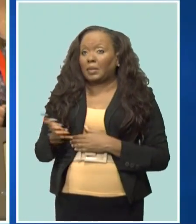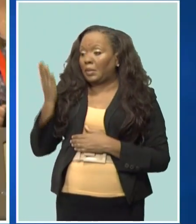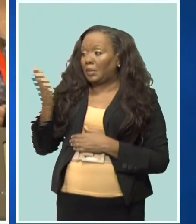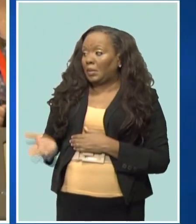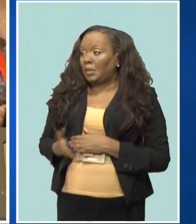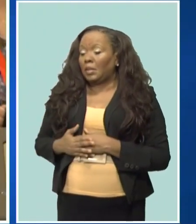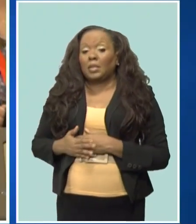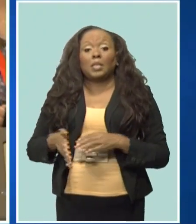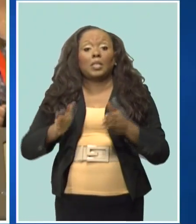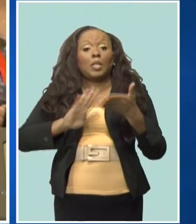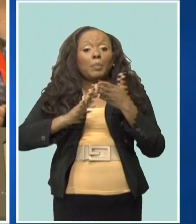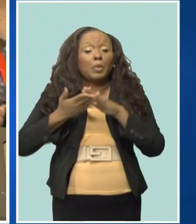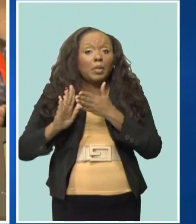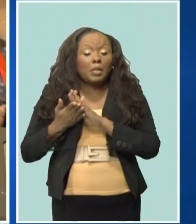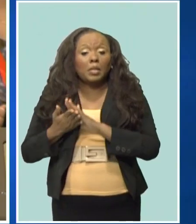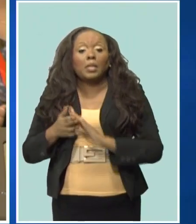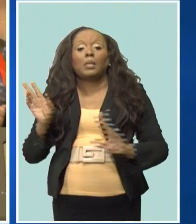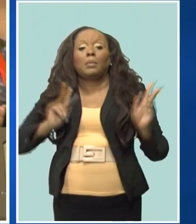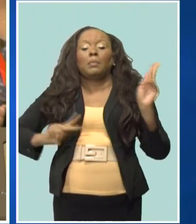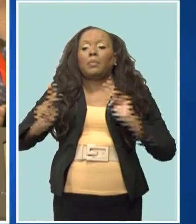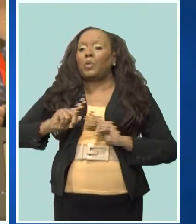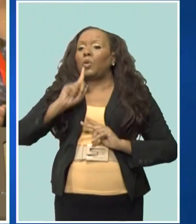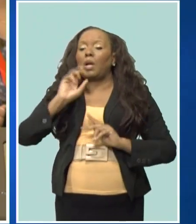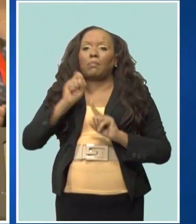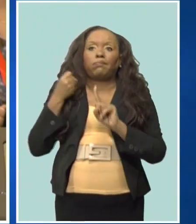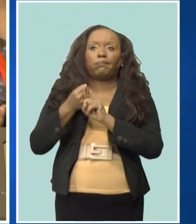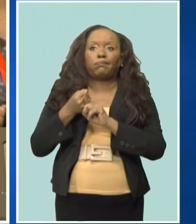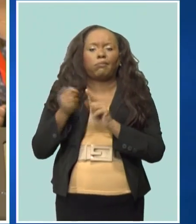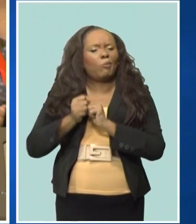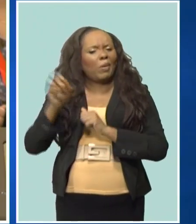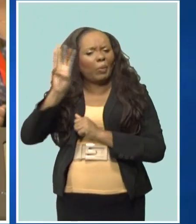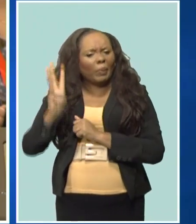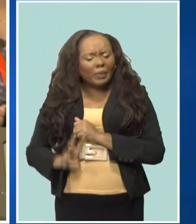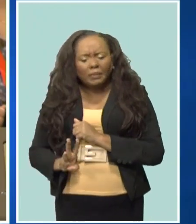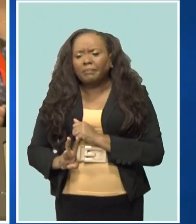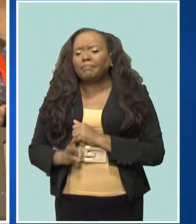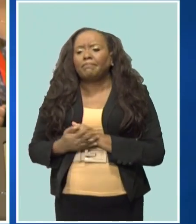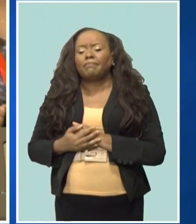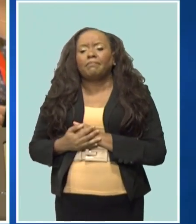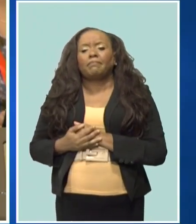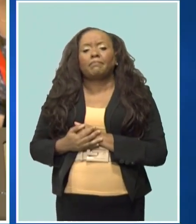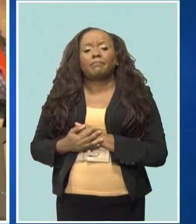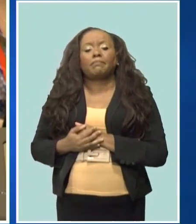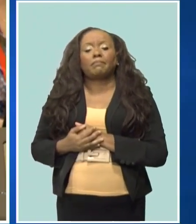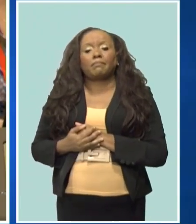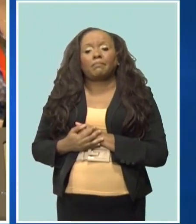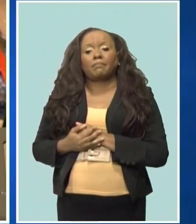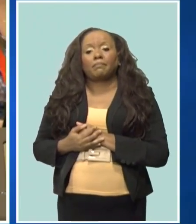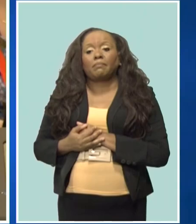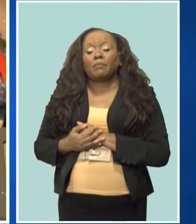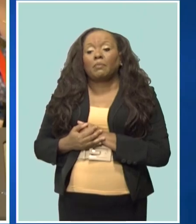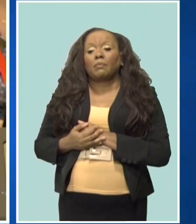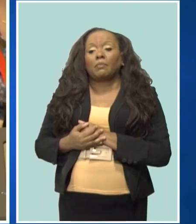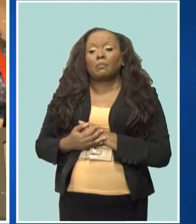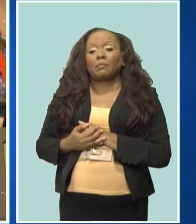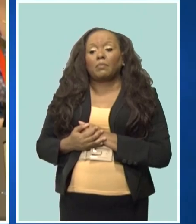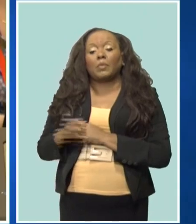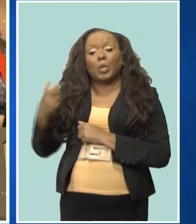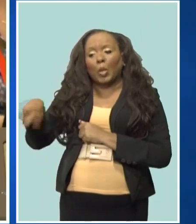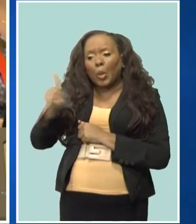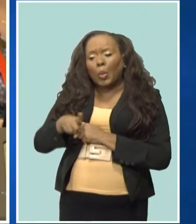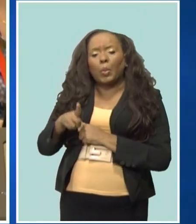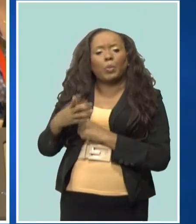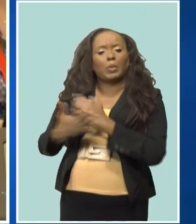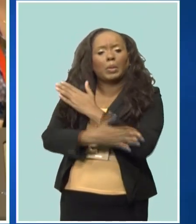who are most affected by serious climate events need to be assured that the Loss and